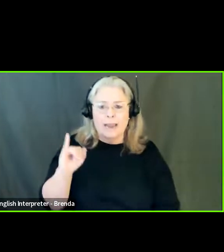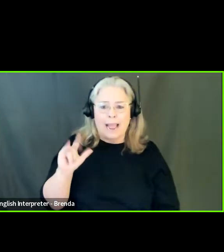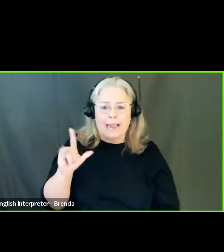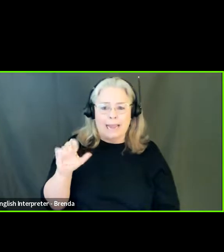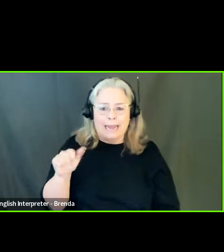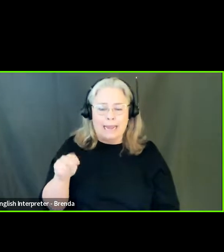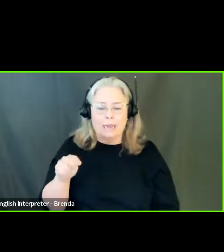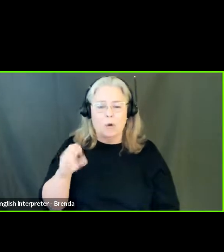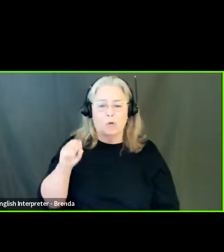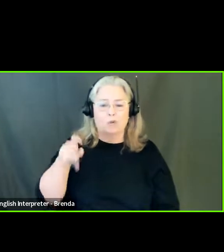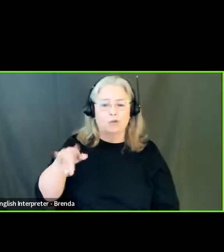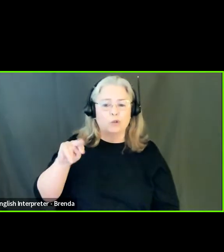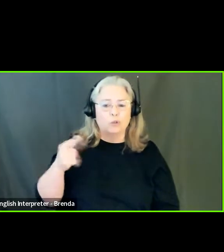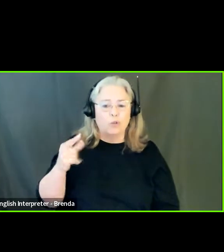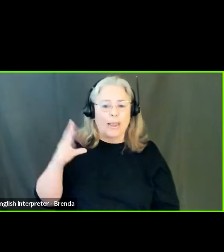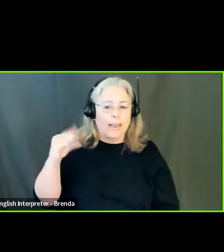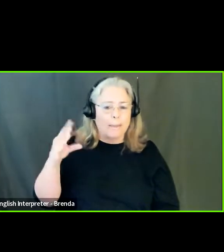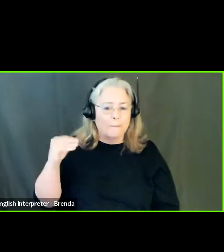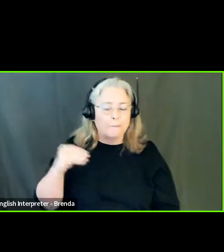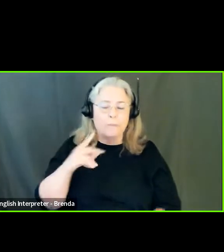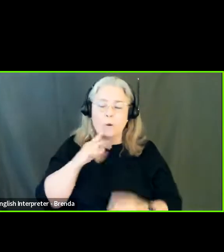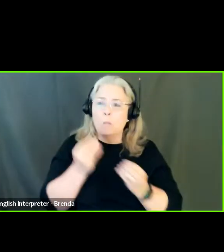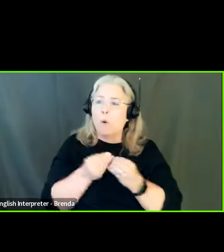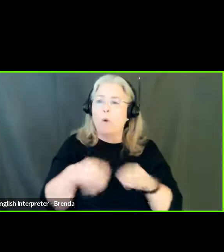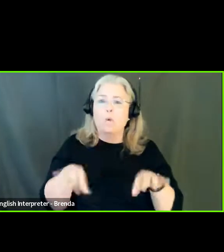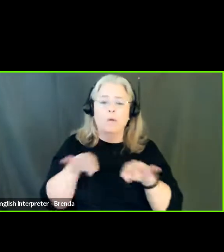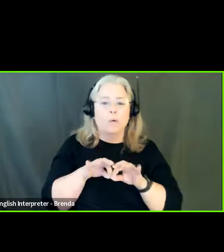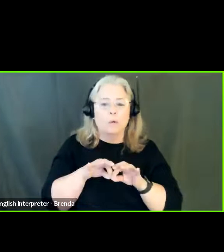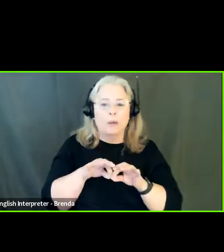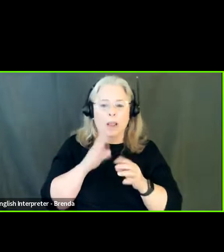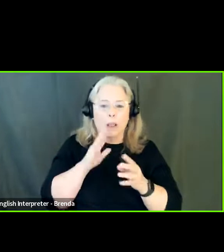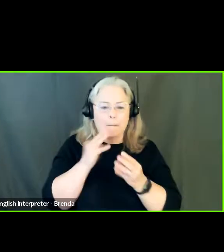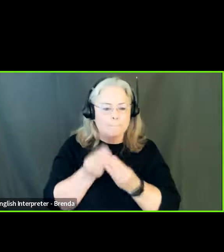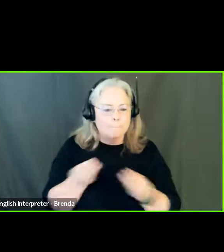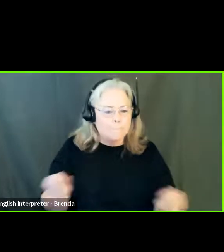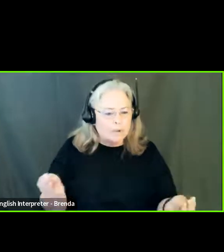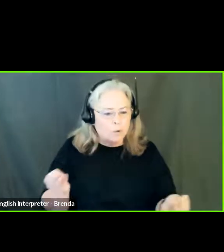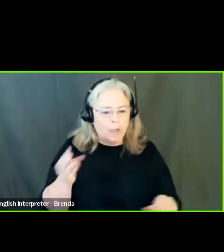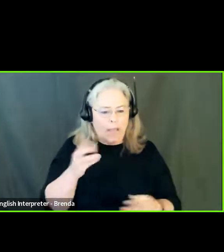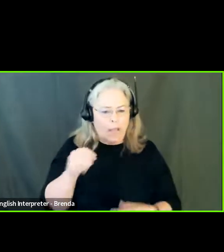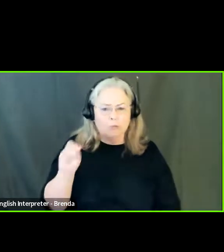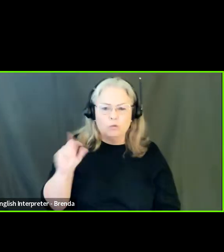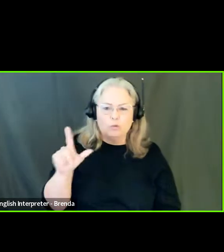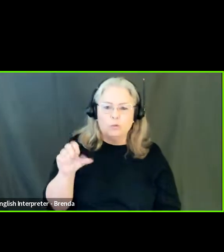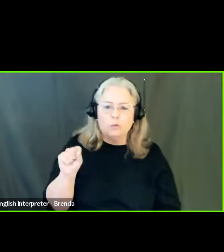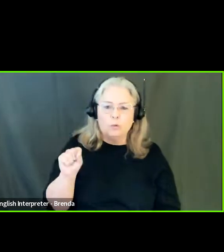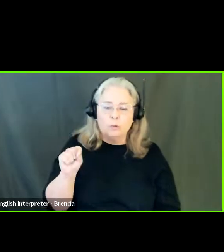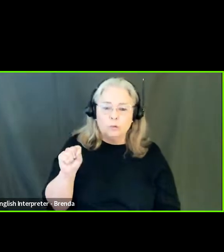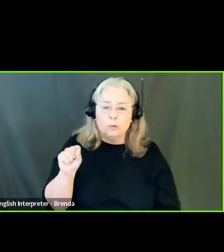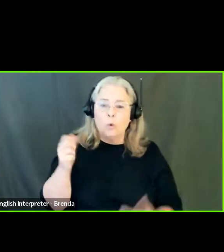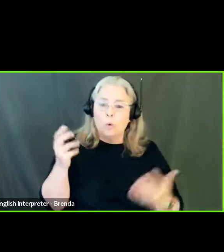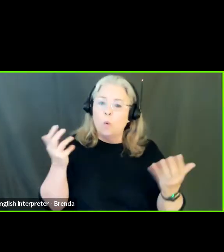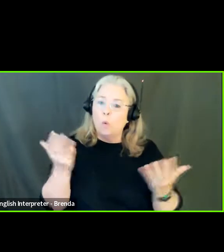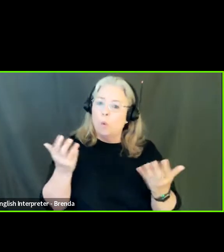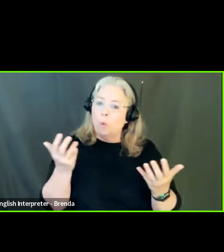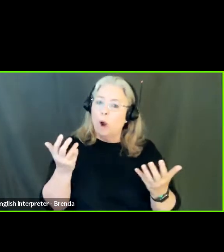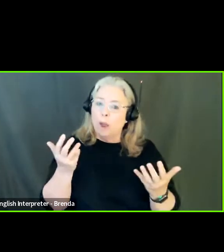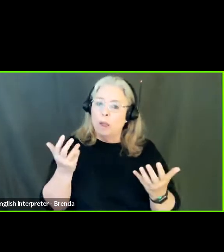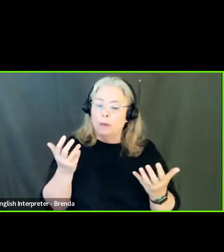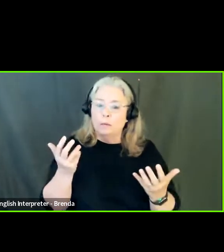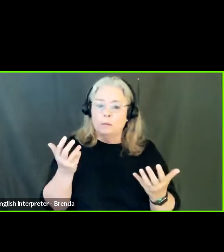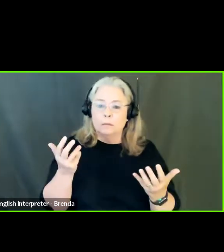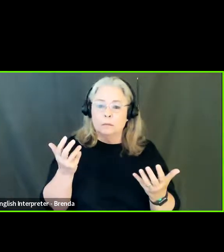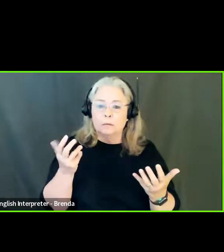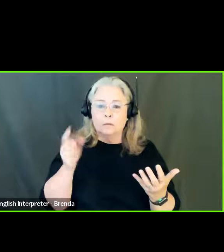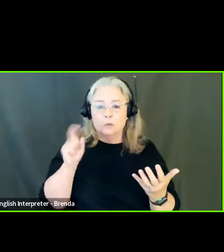spring clip, but even more valuable, you taught us about materials and tools and what could be,